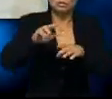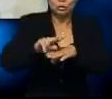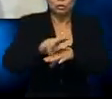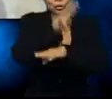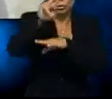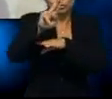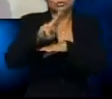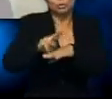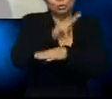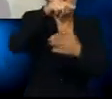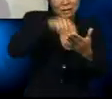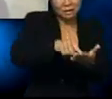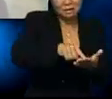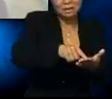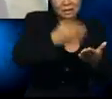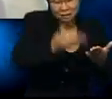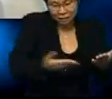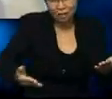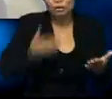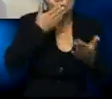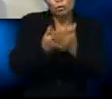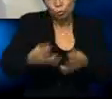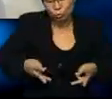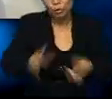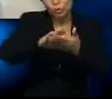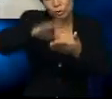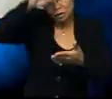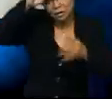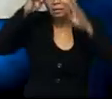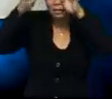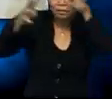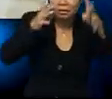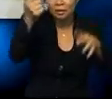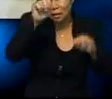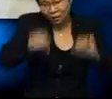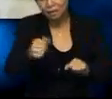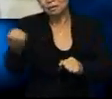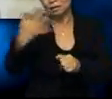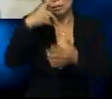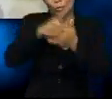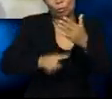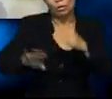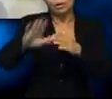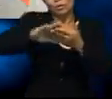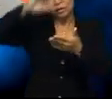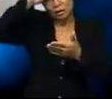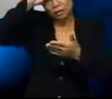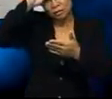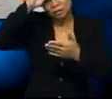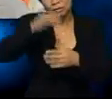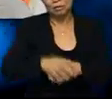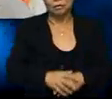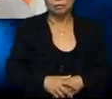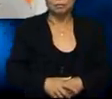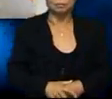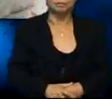can improvise in the absence of such tools. And it is also a good way to learn creativity. Can anyone tell me what else you